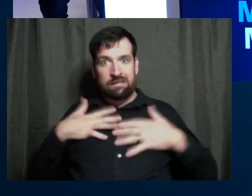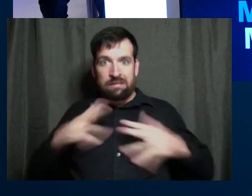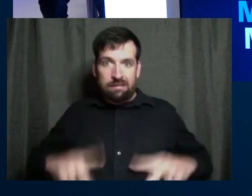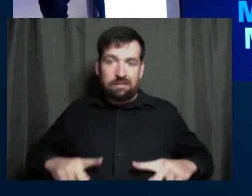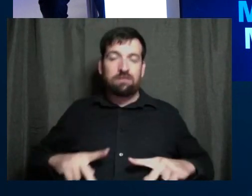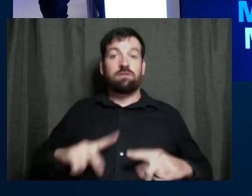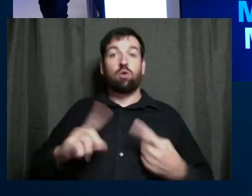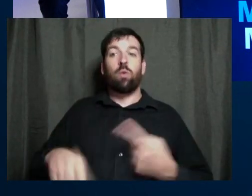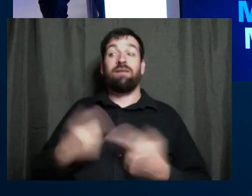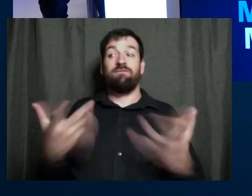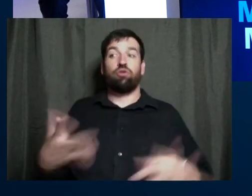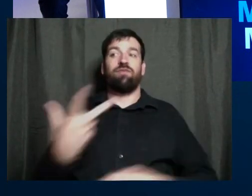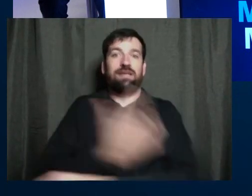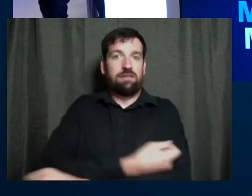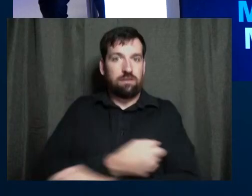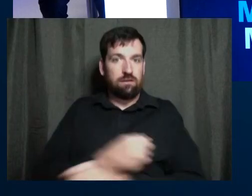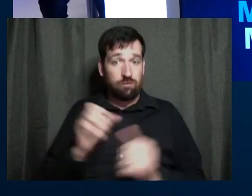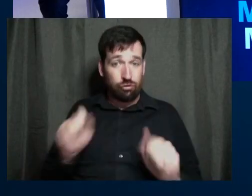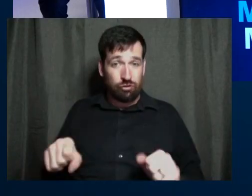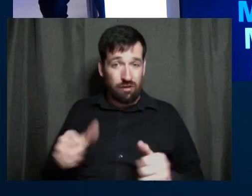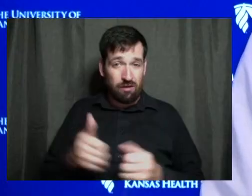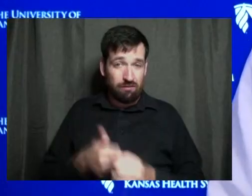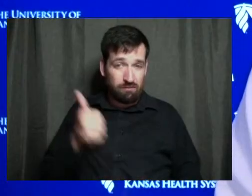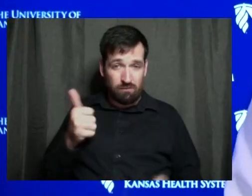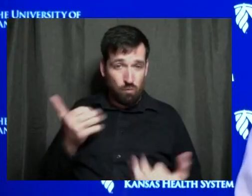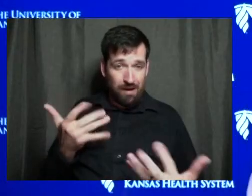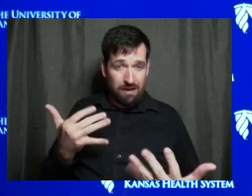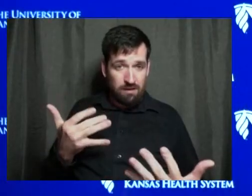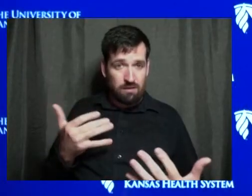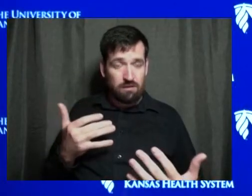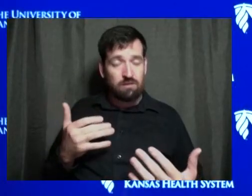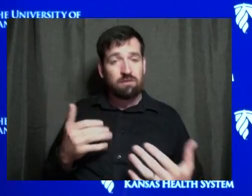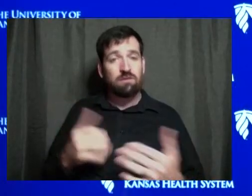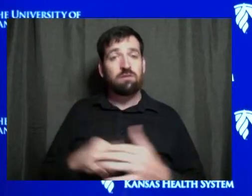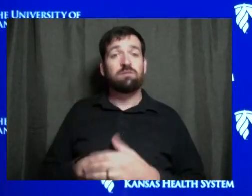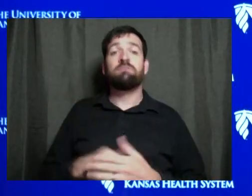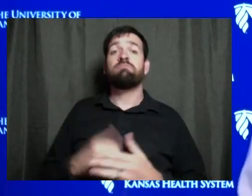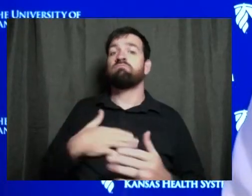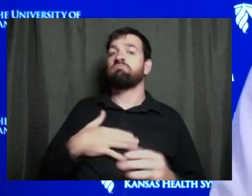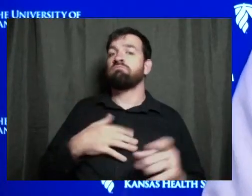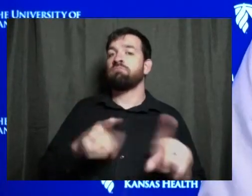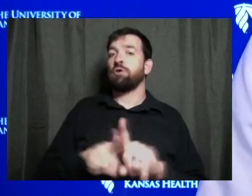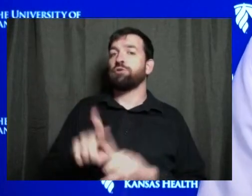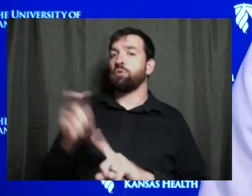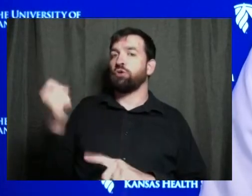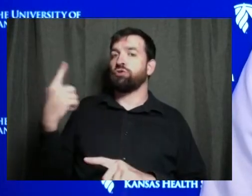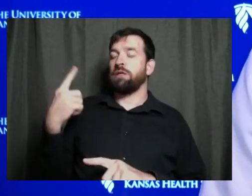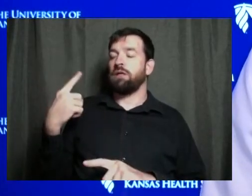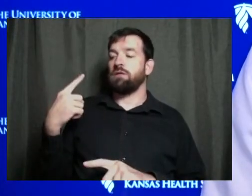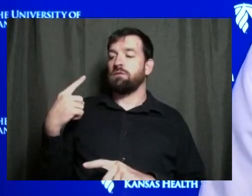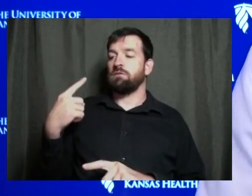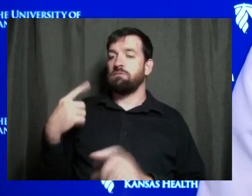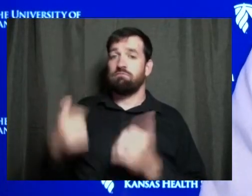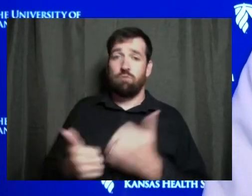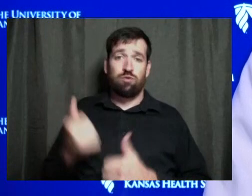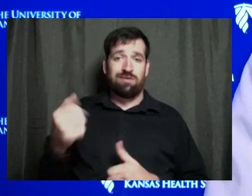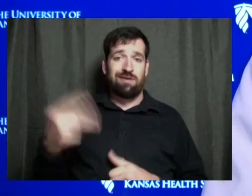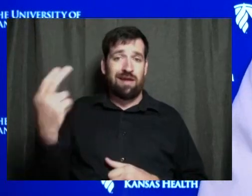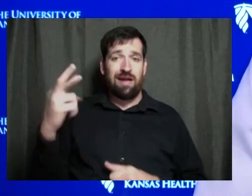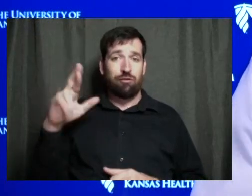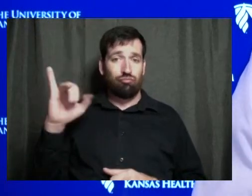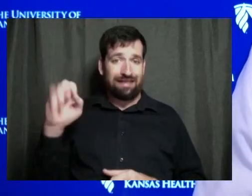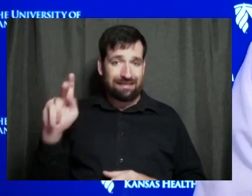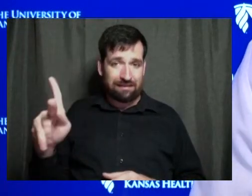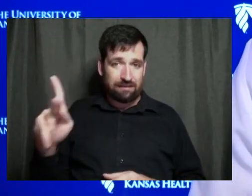able to get it? No. From what I also understand is, the highest risk for